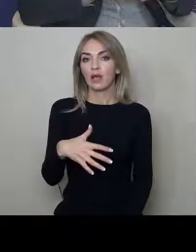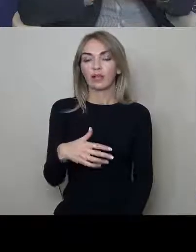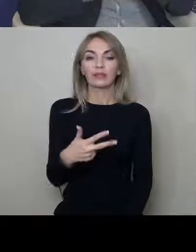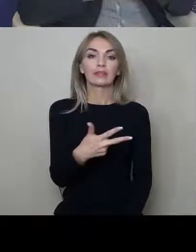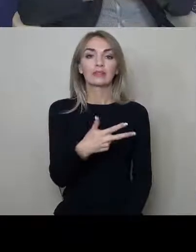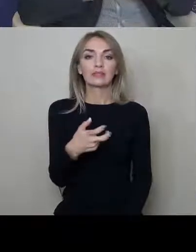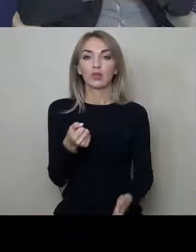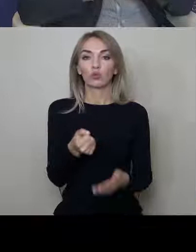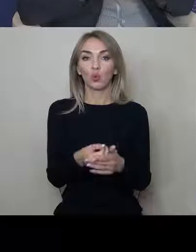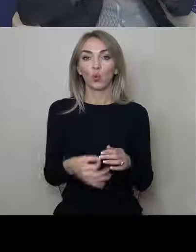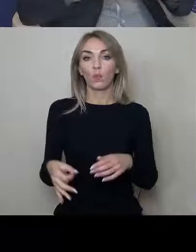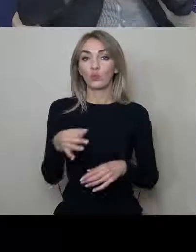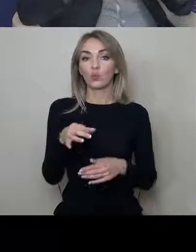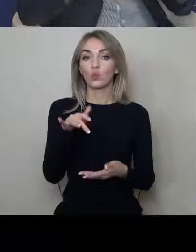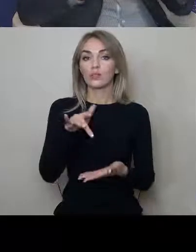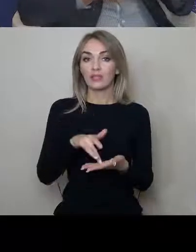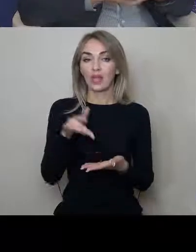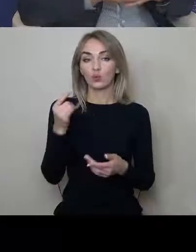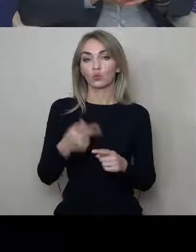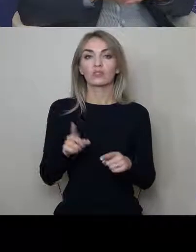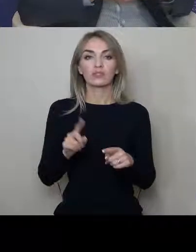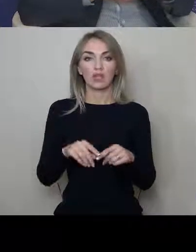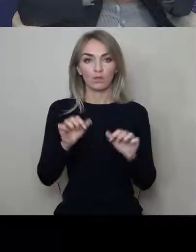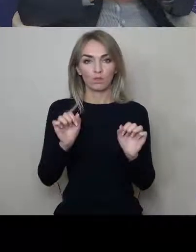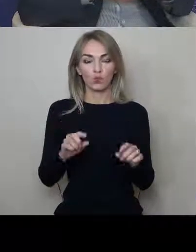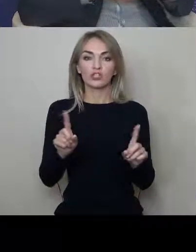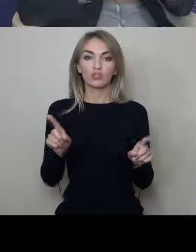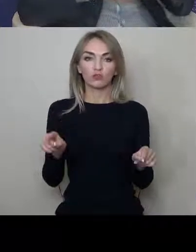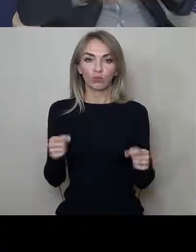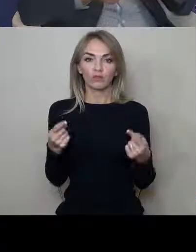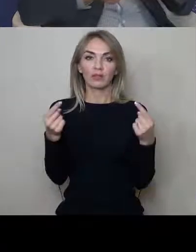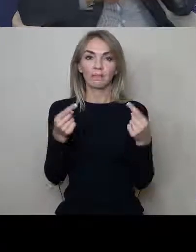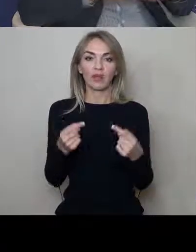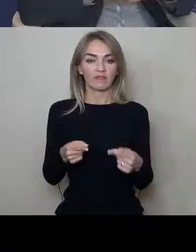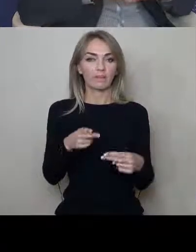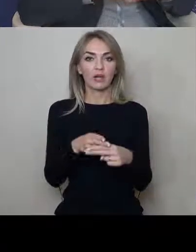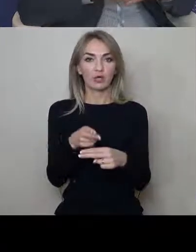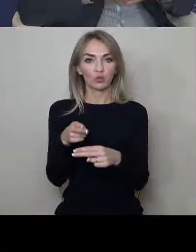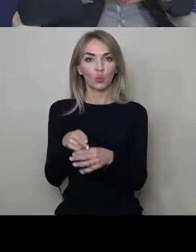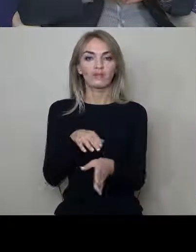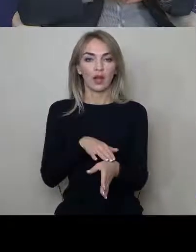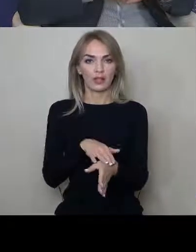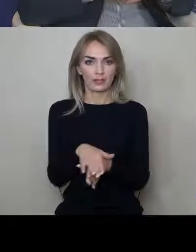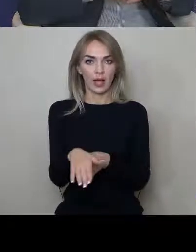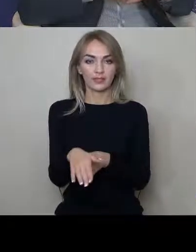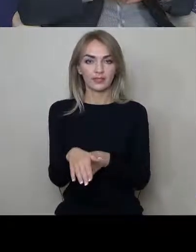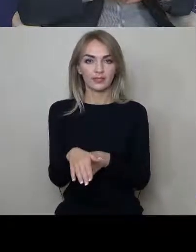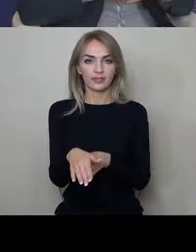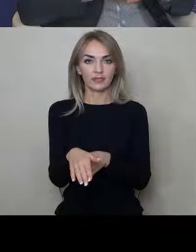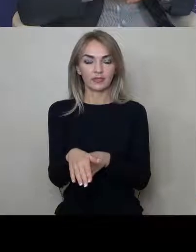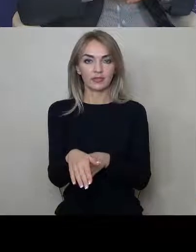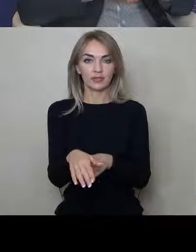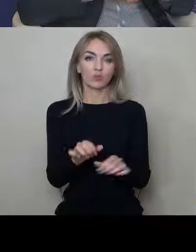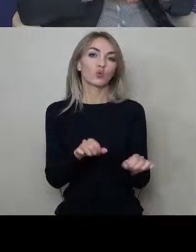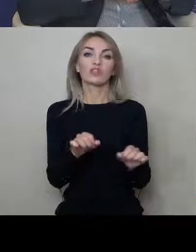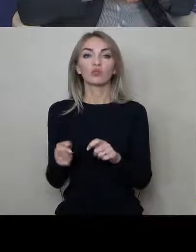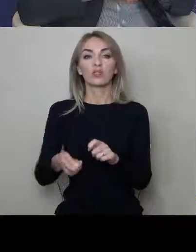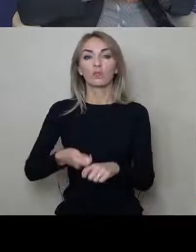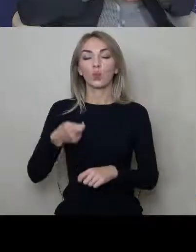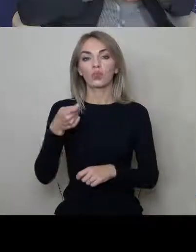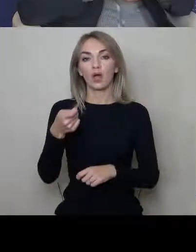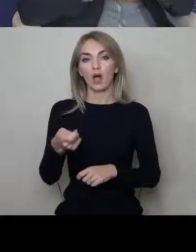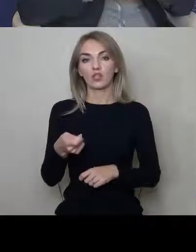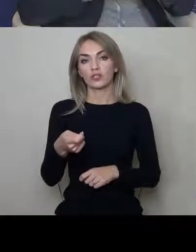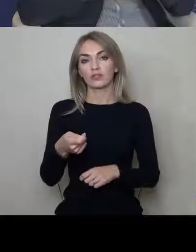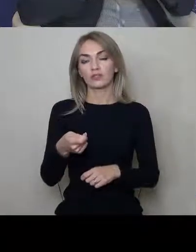the distance of 200 or sometimes 400 kilometers to get to the district